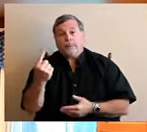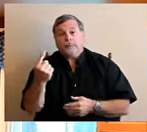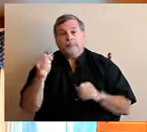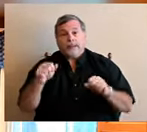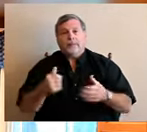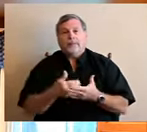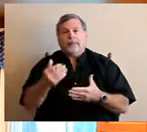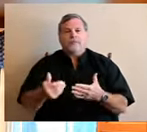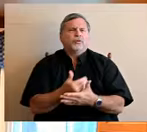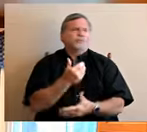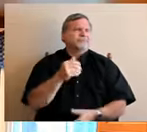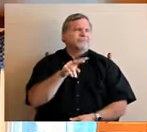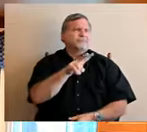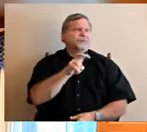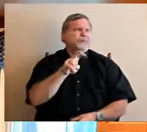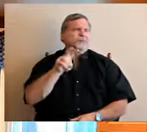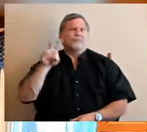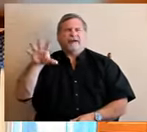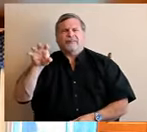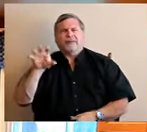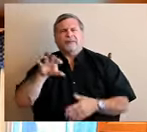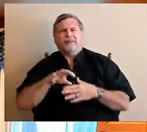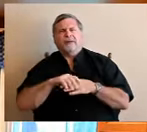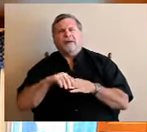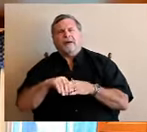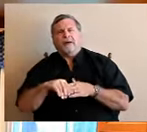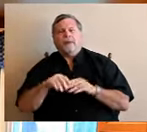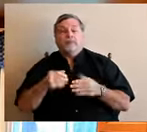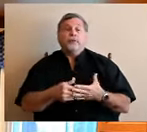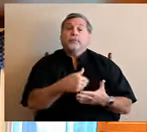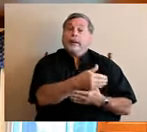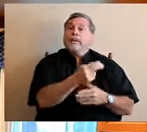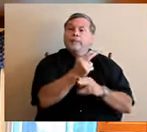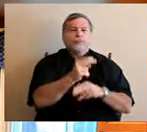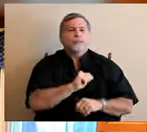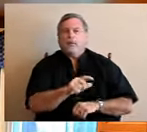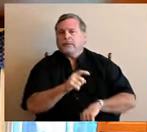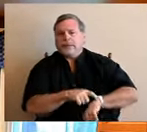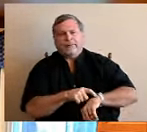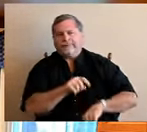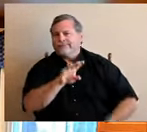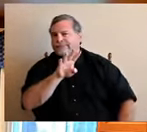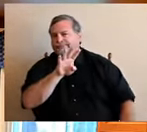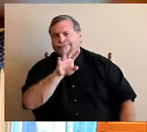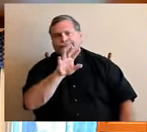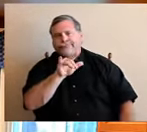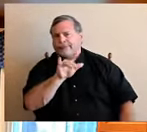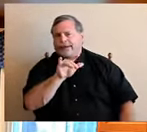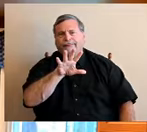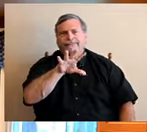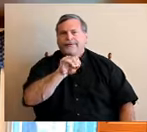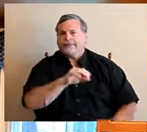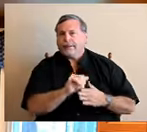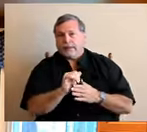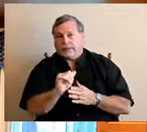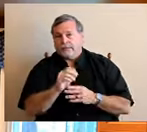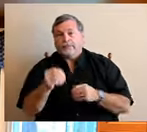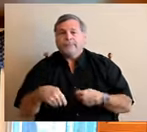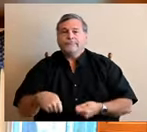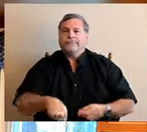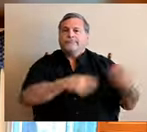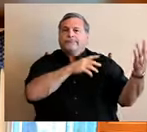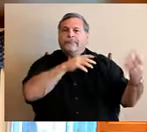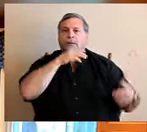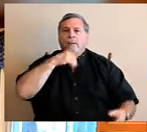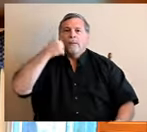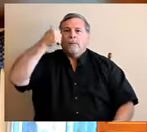you can buy them new. They're $200 to $500, but you can also see them used all the time for $25, $50. Somebody's getting rid of an